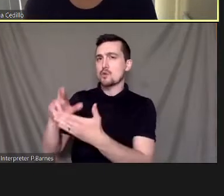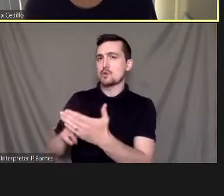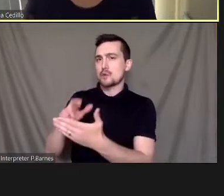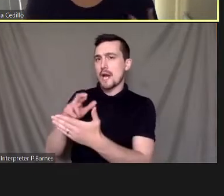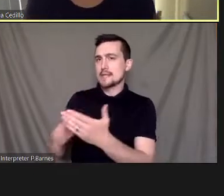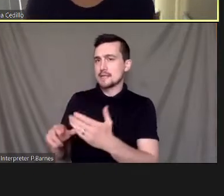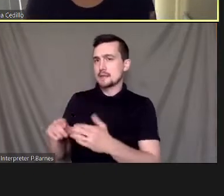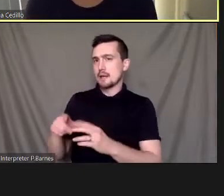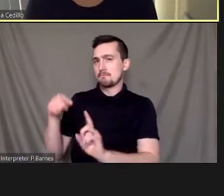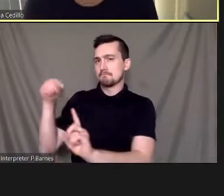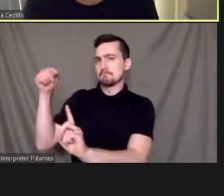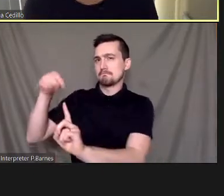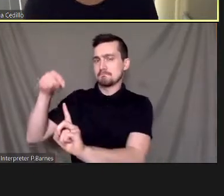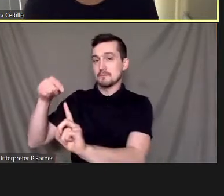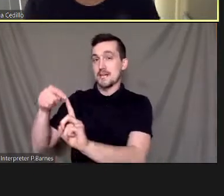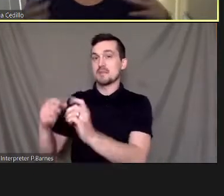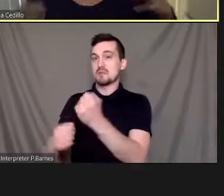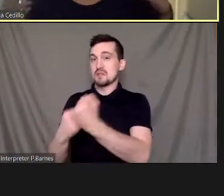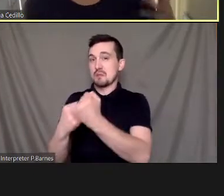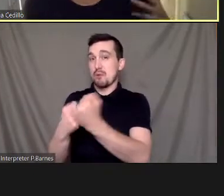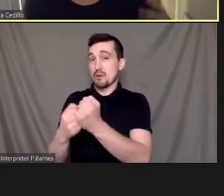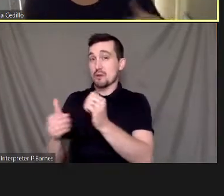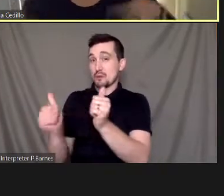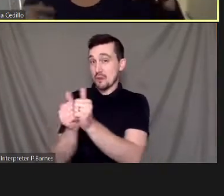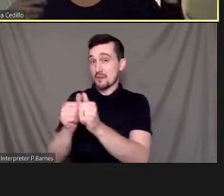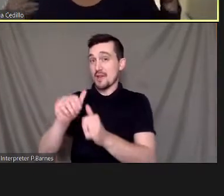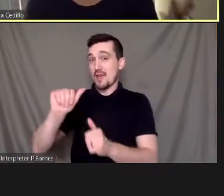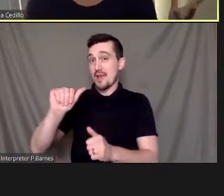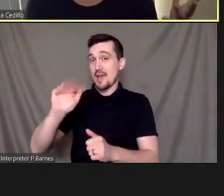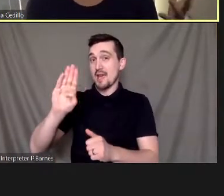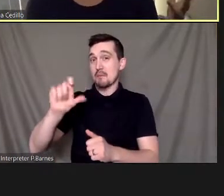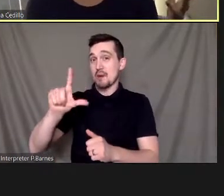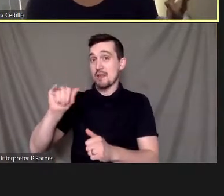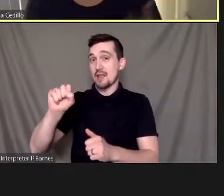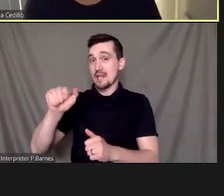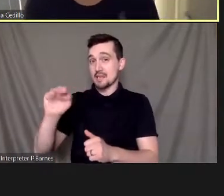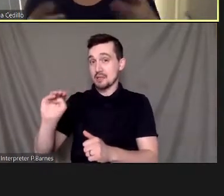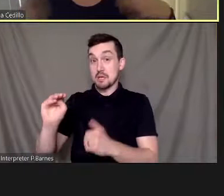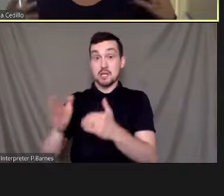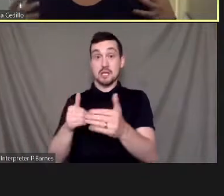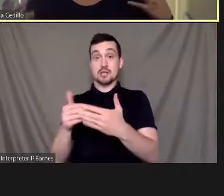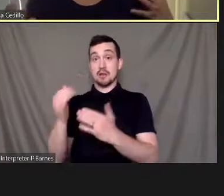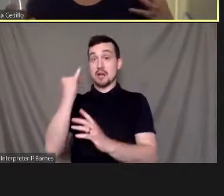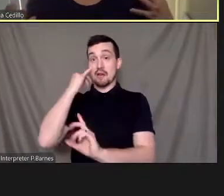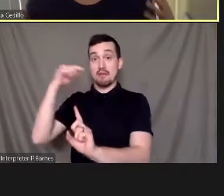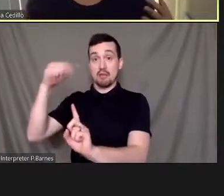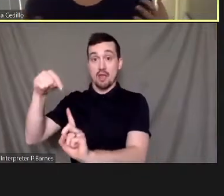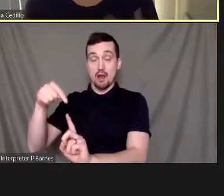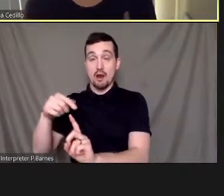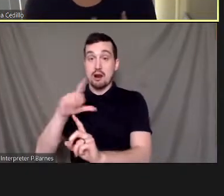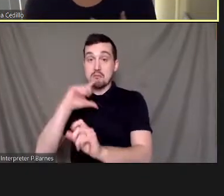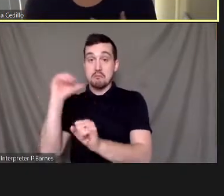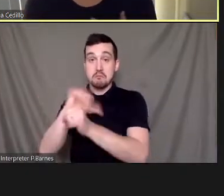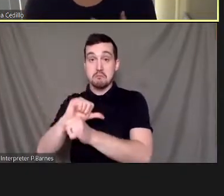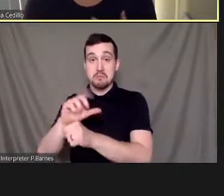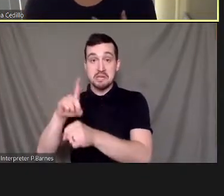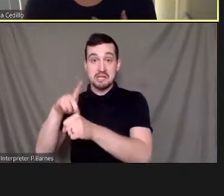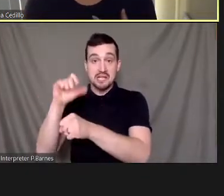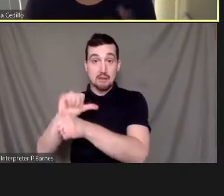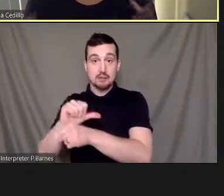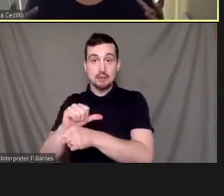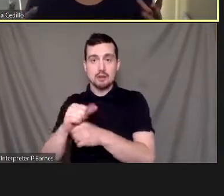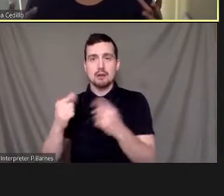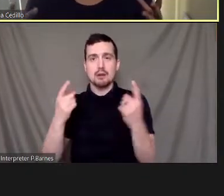undergirded by ableism, whether or not that person is disabled. And so what that often does is that